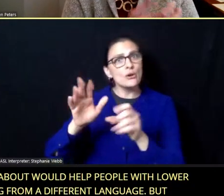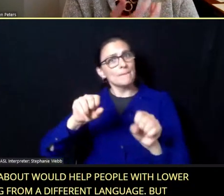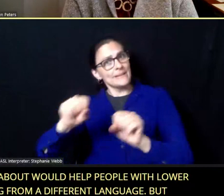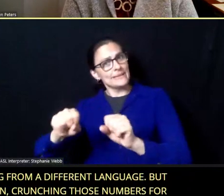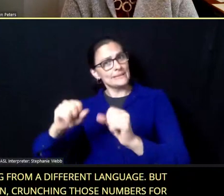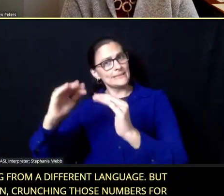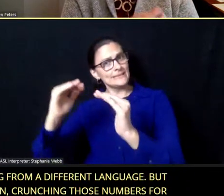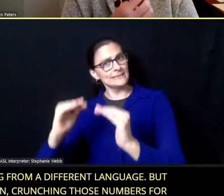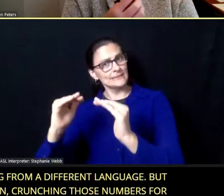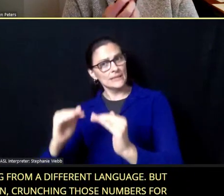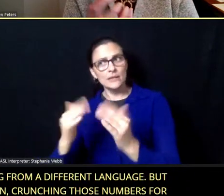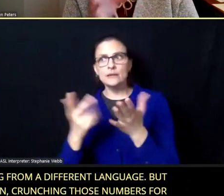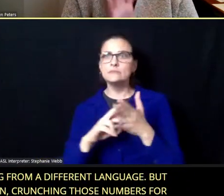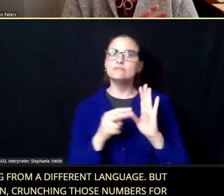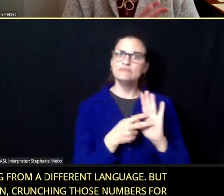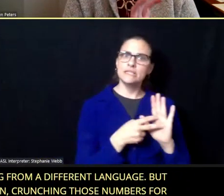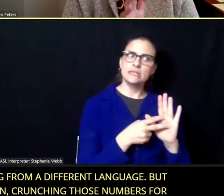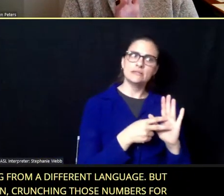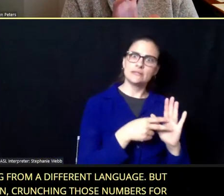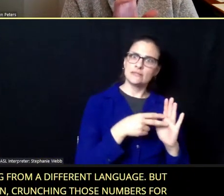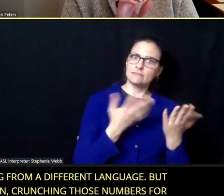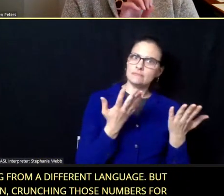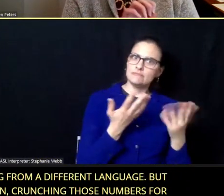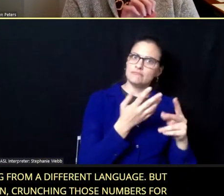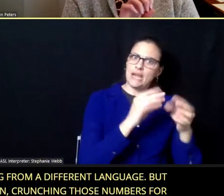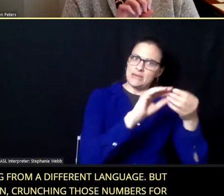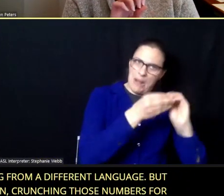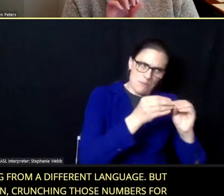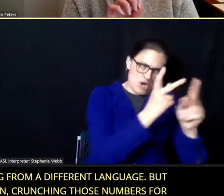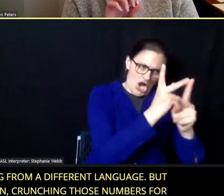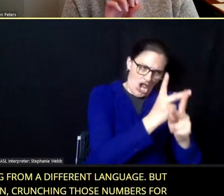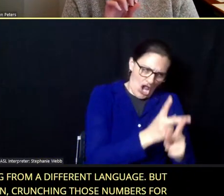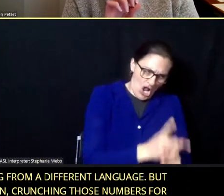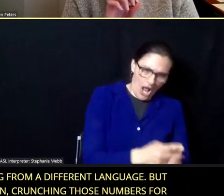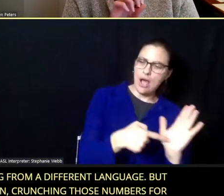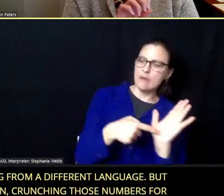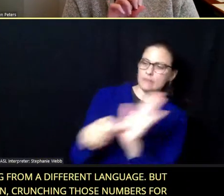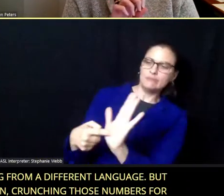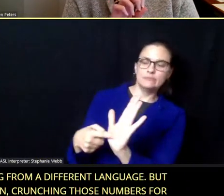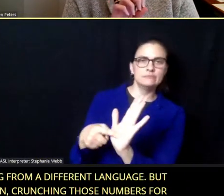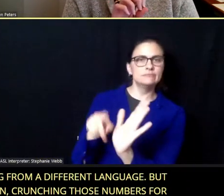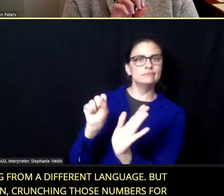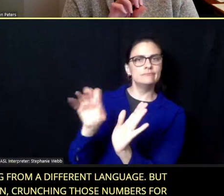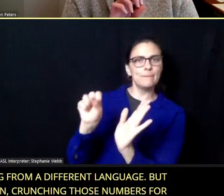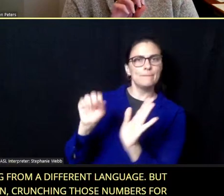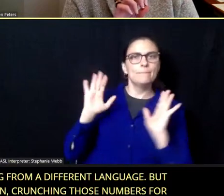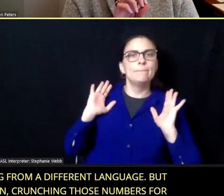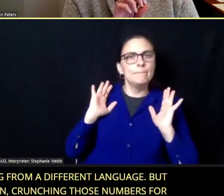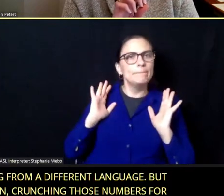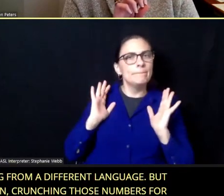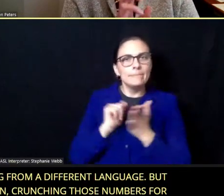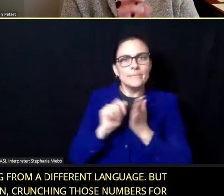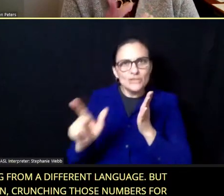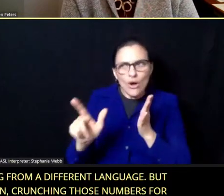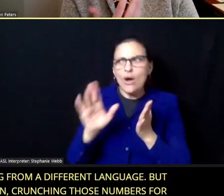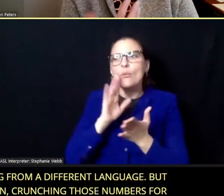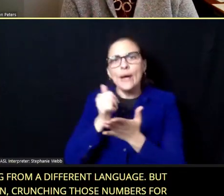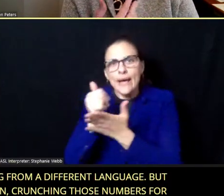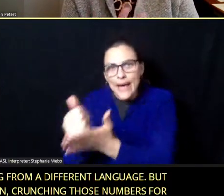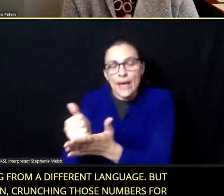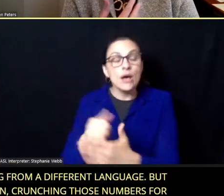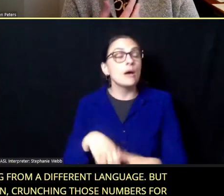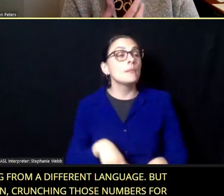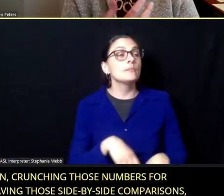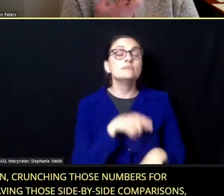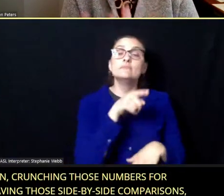having those side-by-side comparisons, having benchmarks, all of those things are things that people with lower ability they're just going to be able to grab